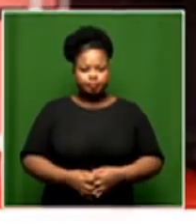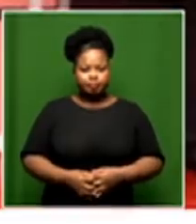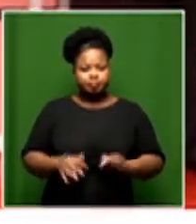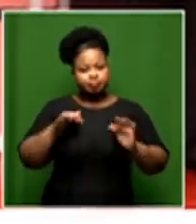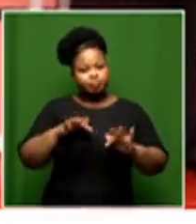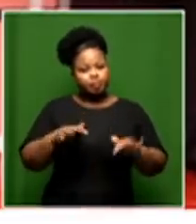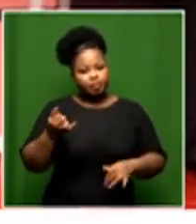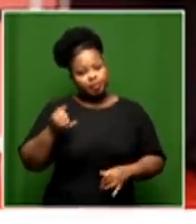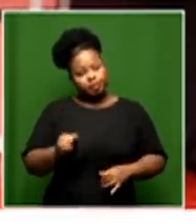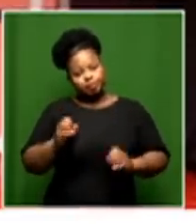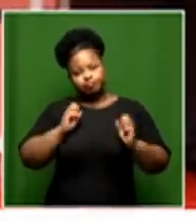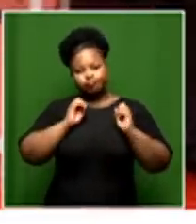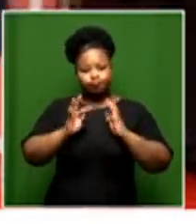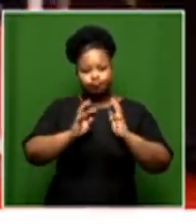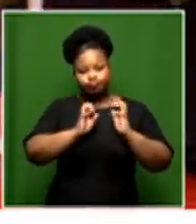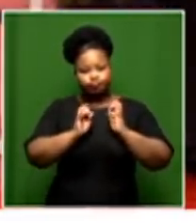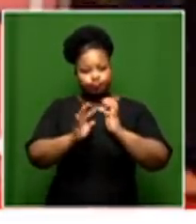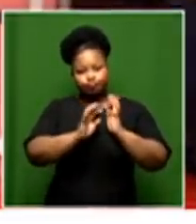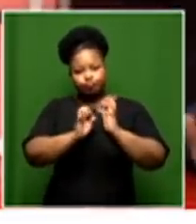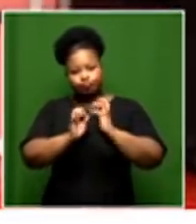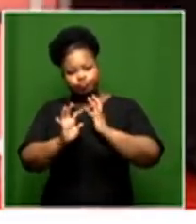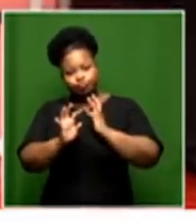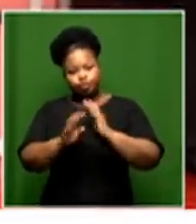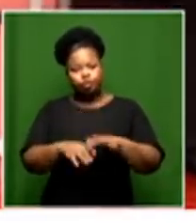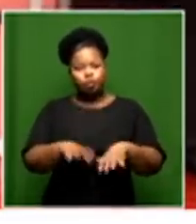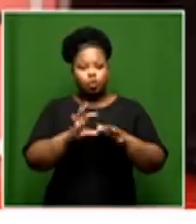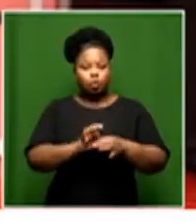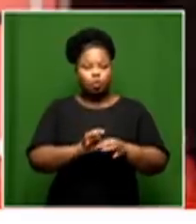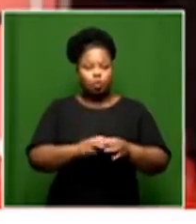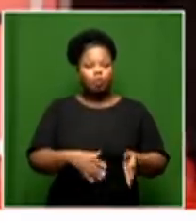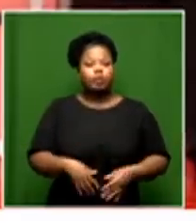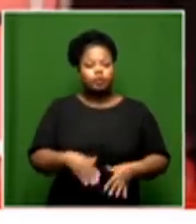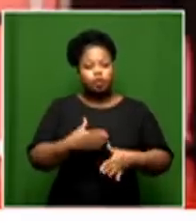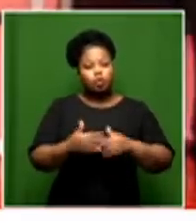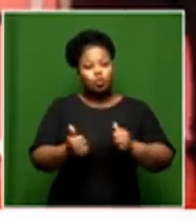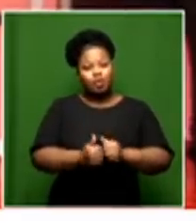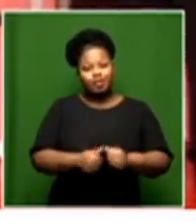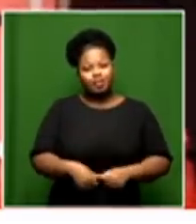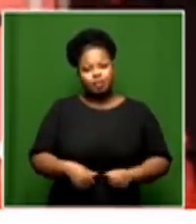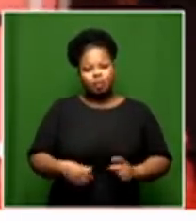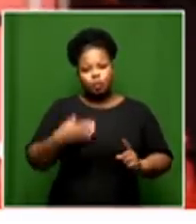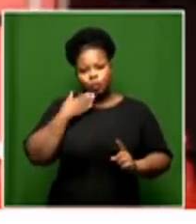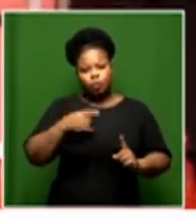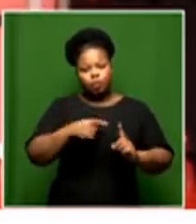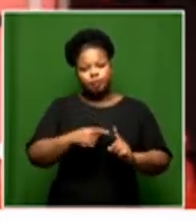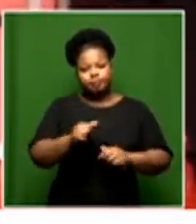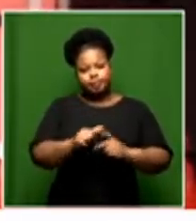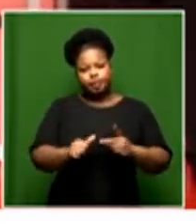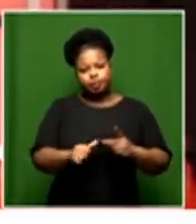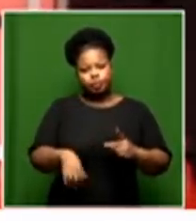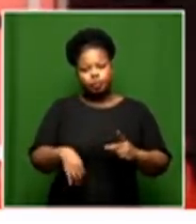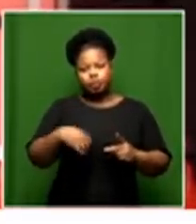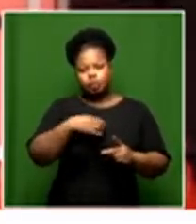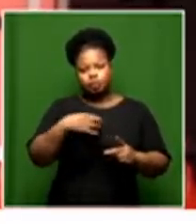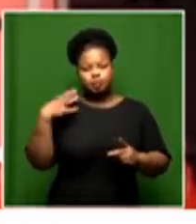People are still trickling in the Mthembu home. We've got a colleague of the late Minister Jackson Mthembu, Deputy Minister